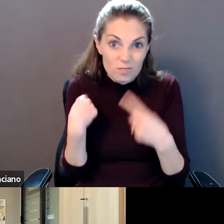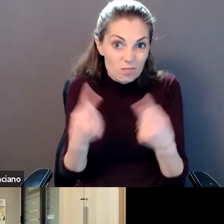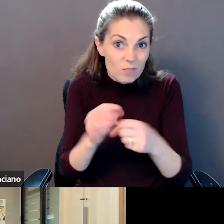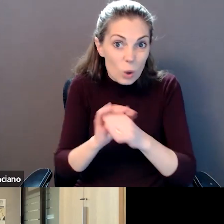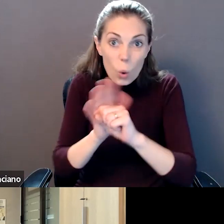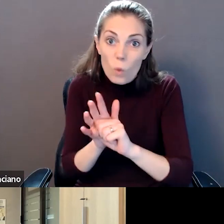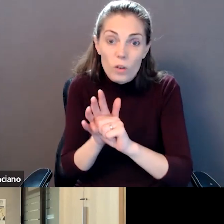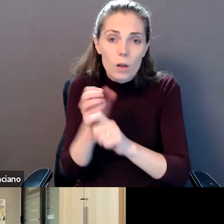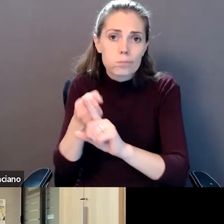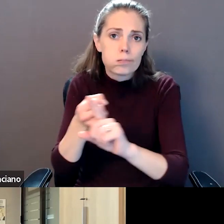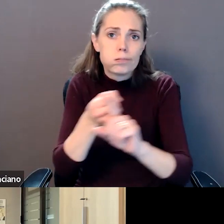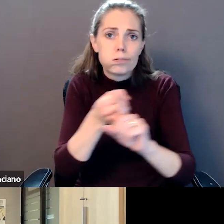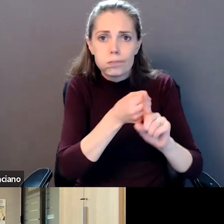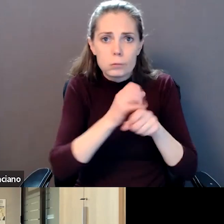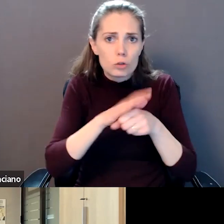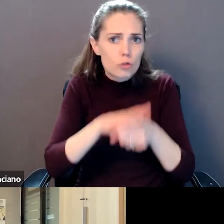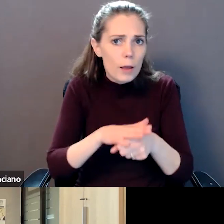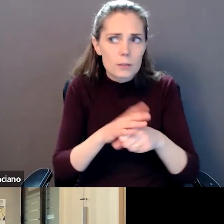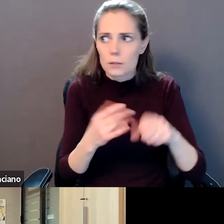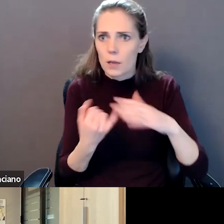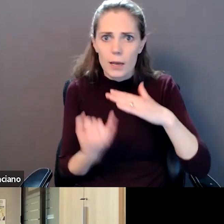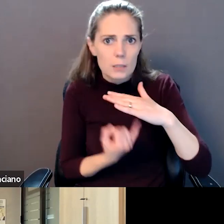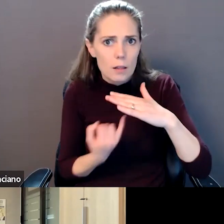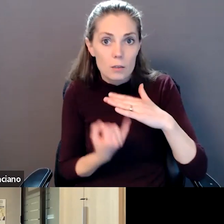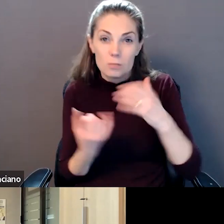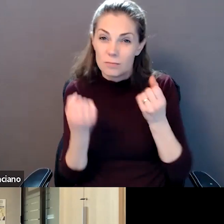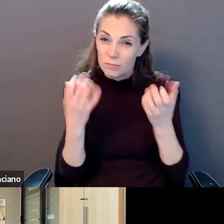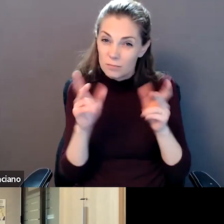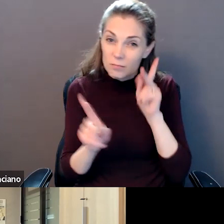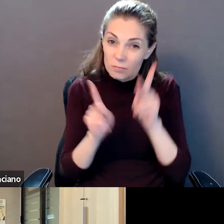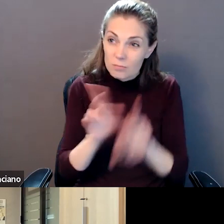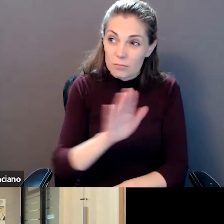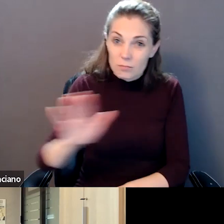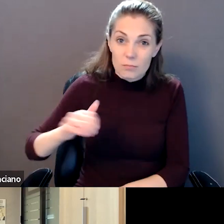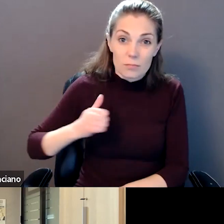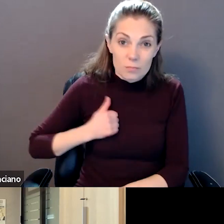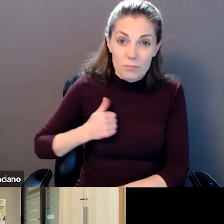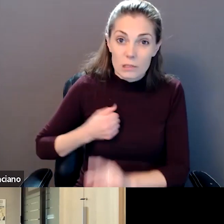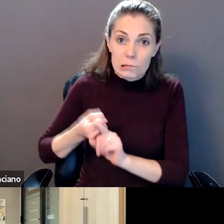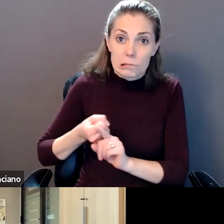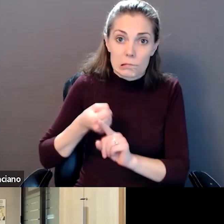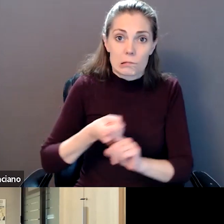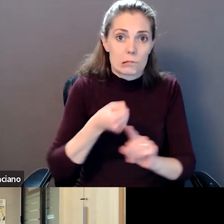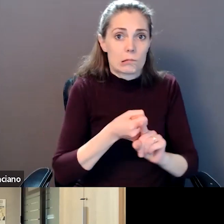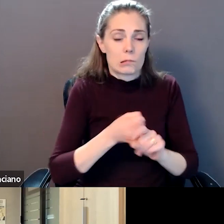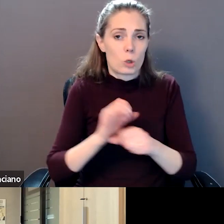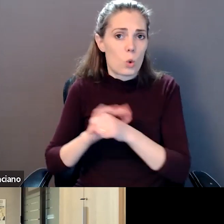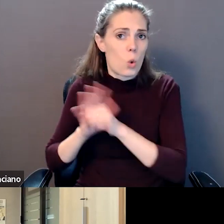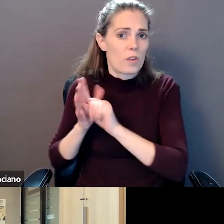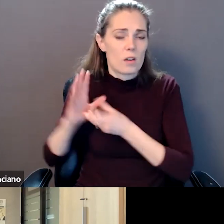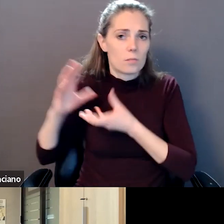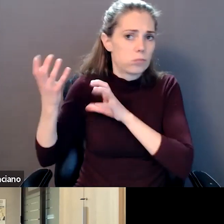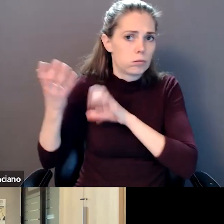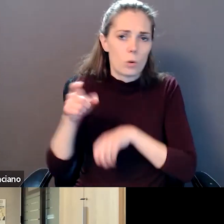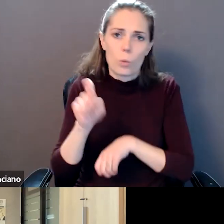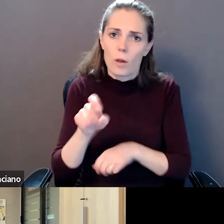of isolation for so many Canadians was having a dramatic effect. We need to work together to try